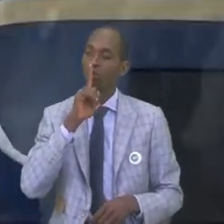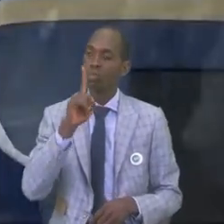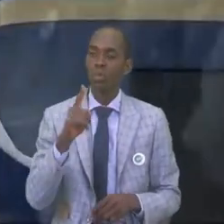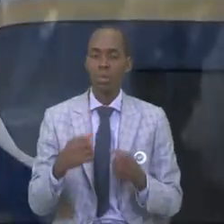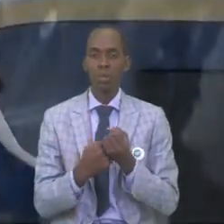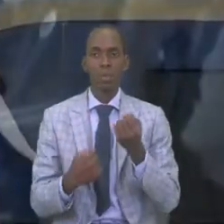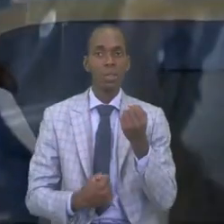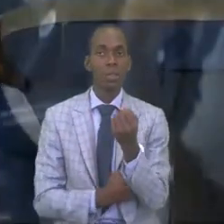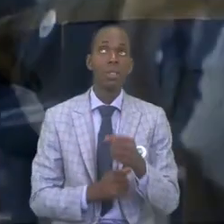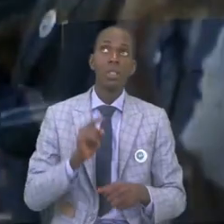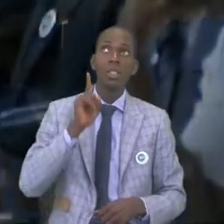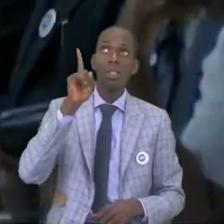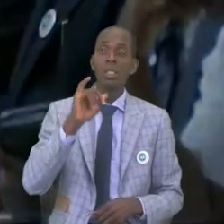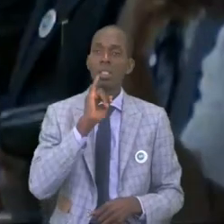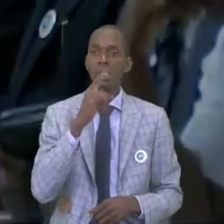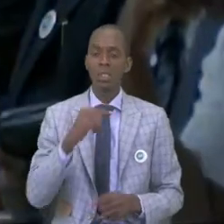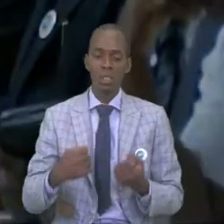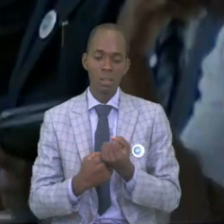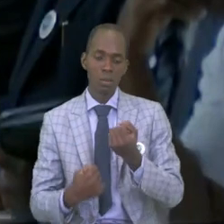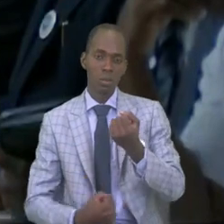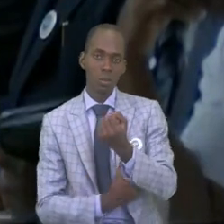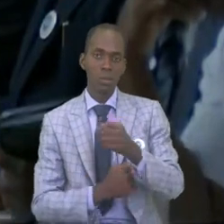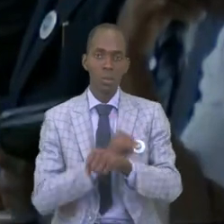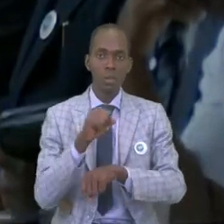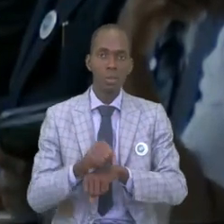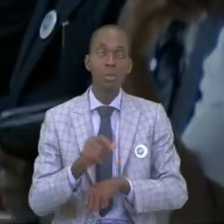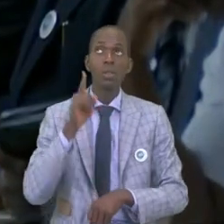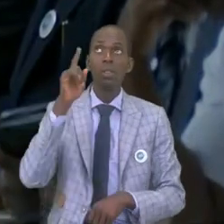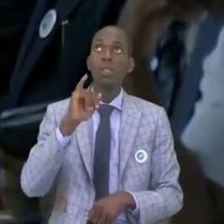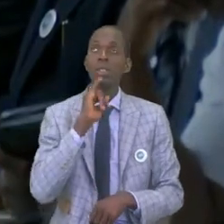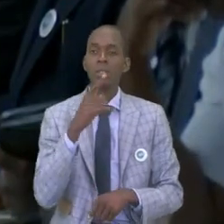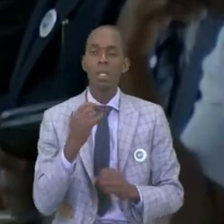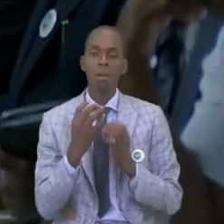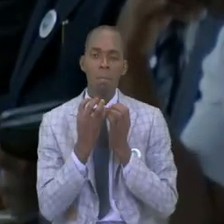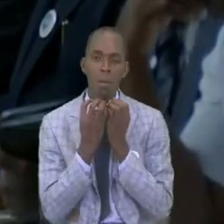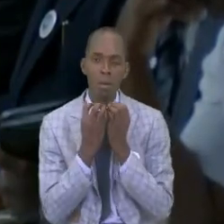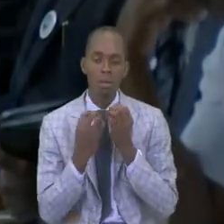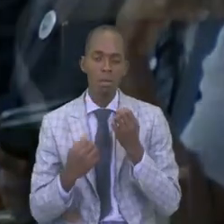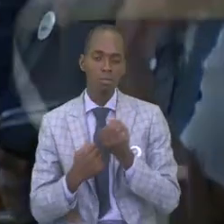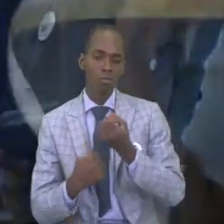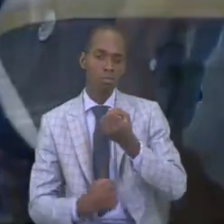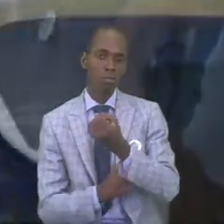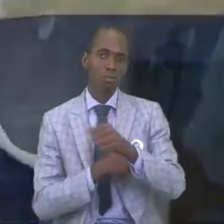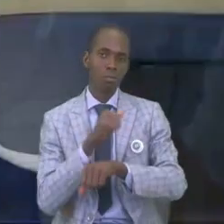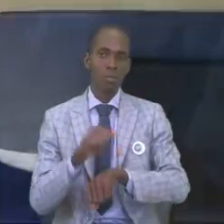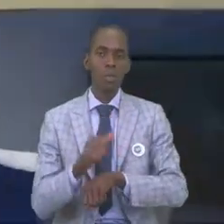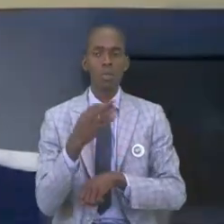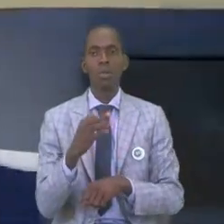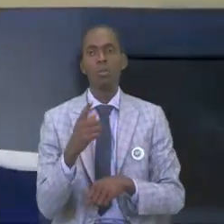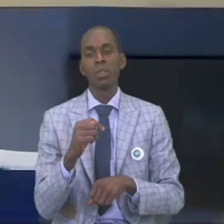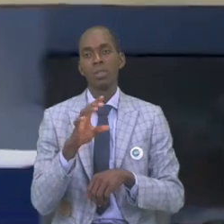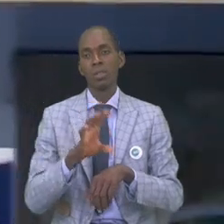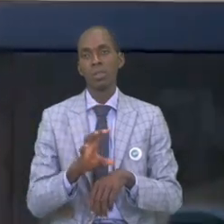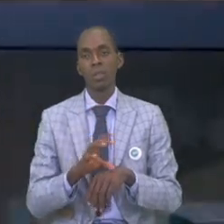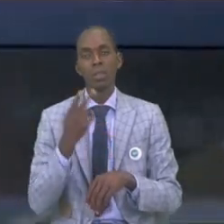is the cornerstone, He is the precious cornerstone of the church. We're looking at 1